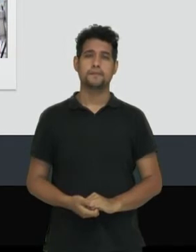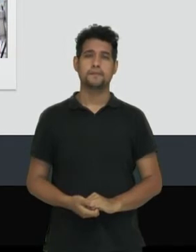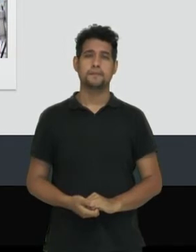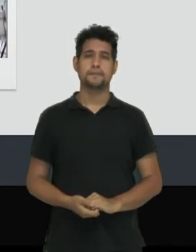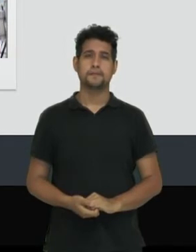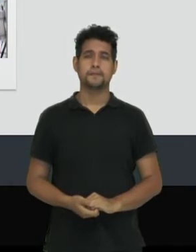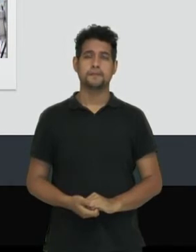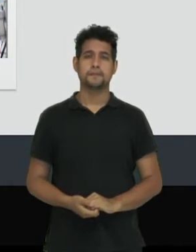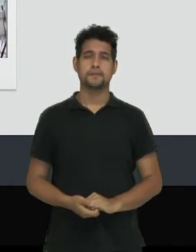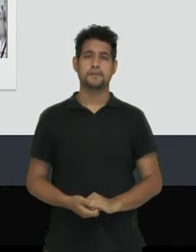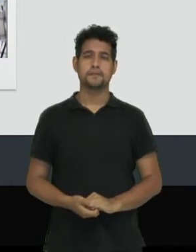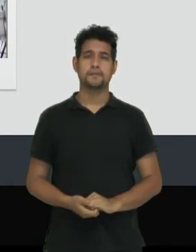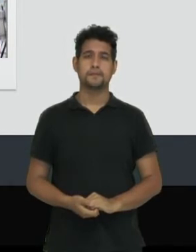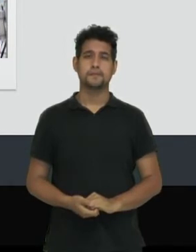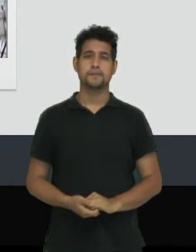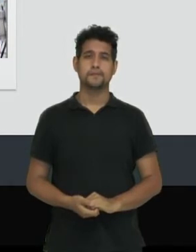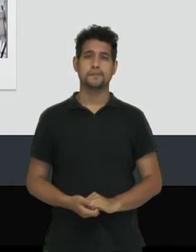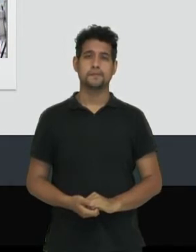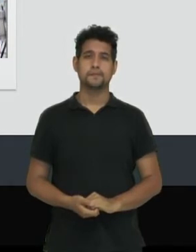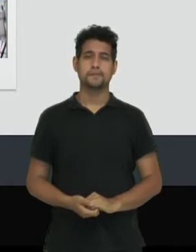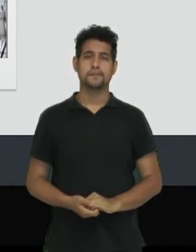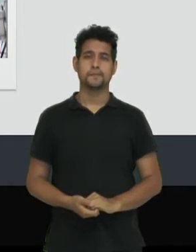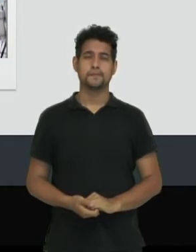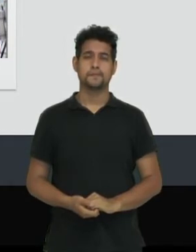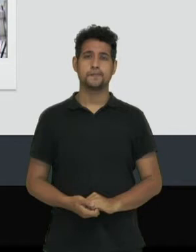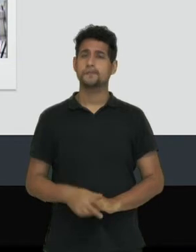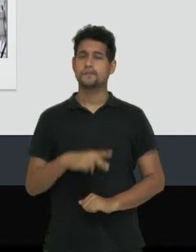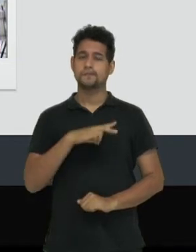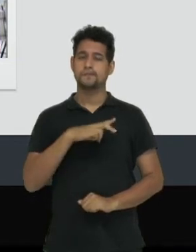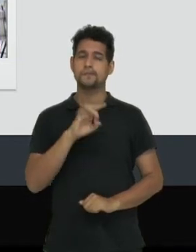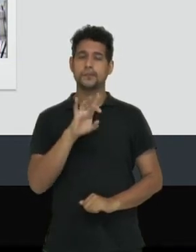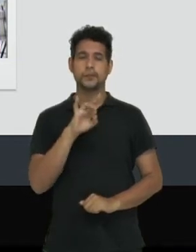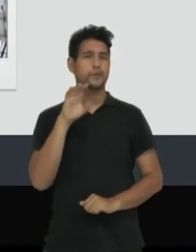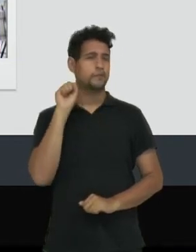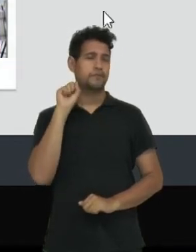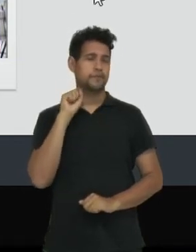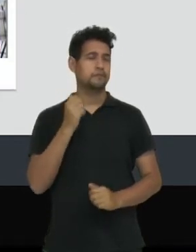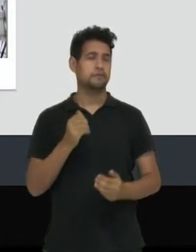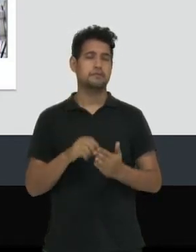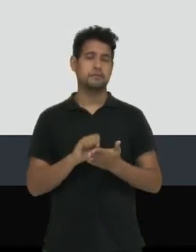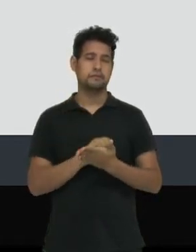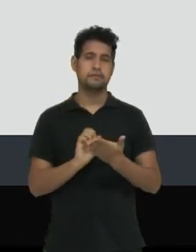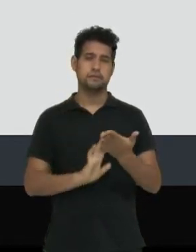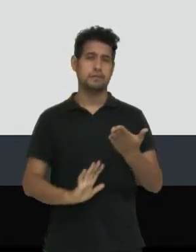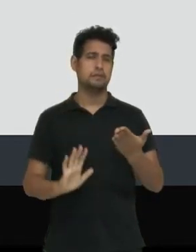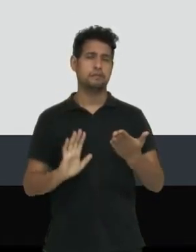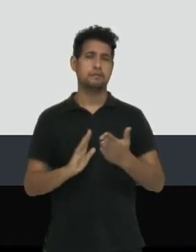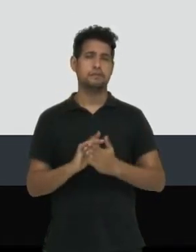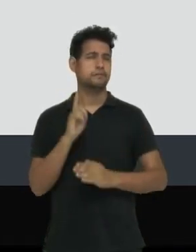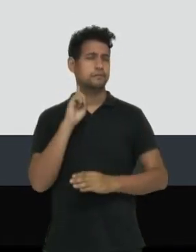Vamos ouvir novamente. Collecting comic books. Collecting comic books.